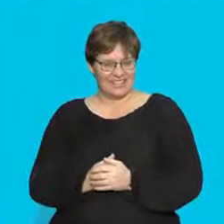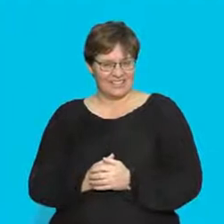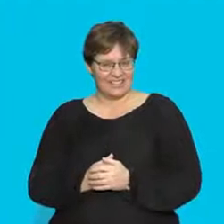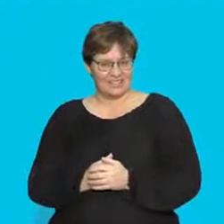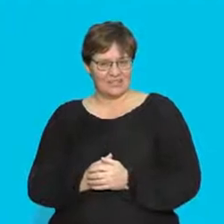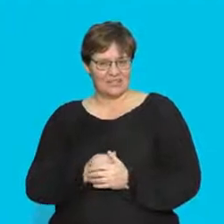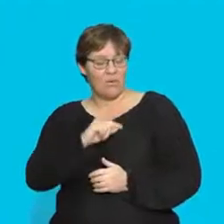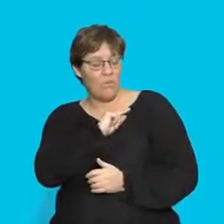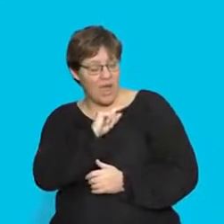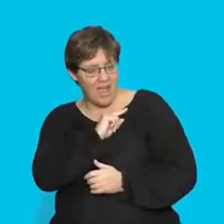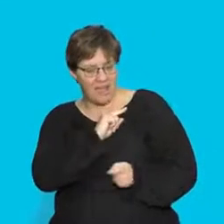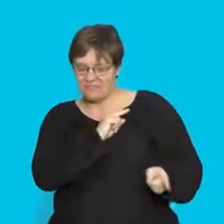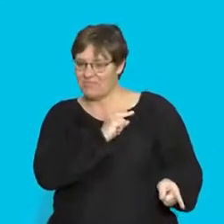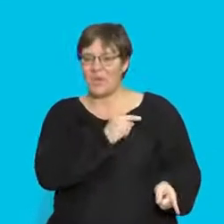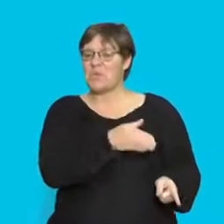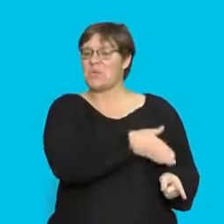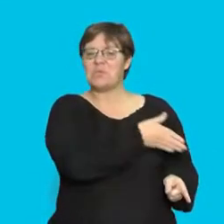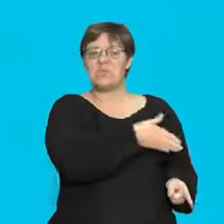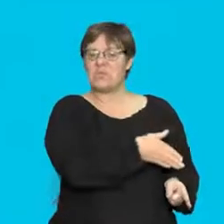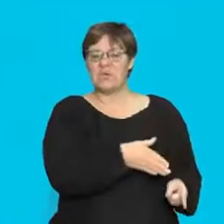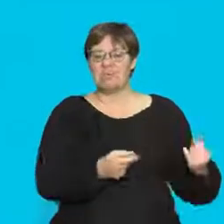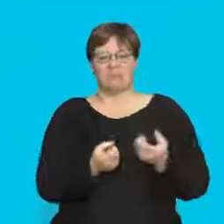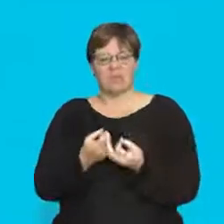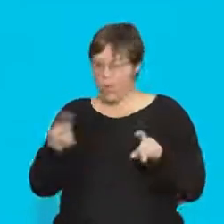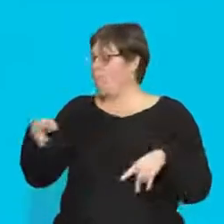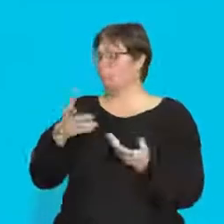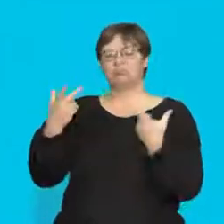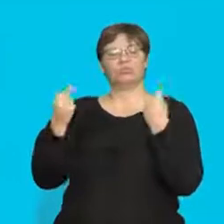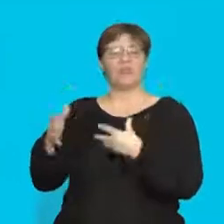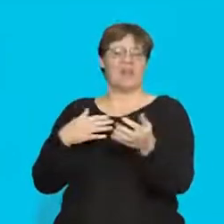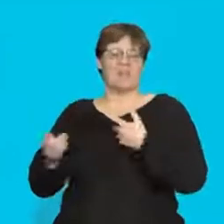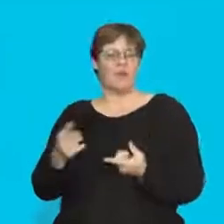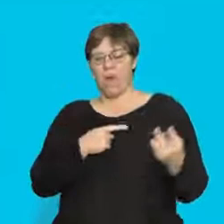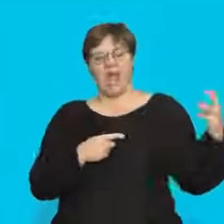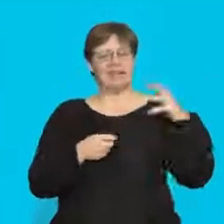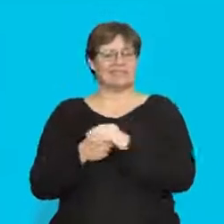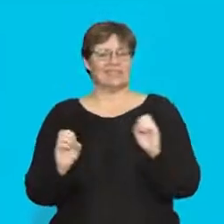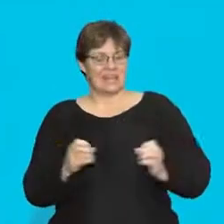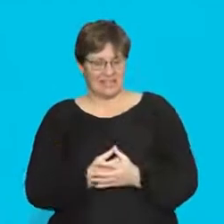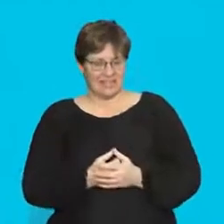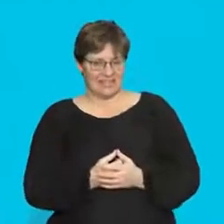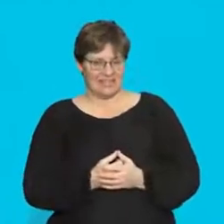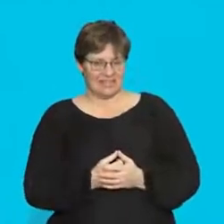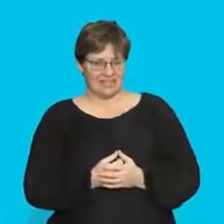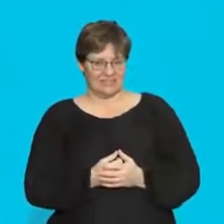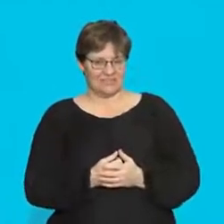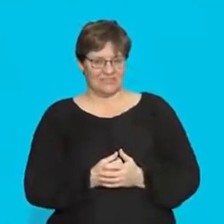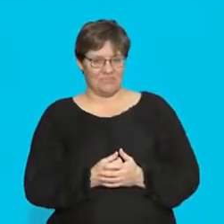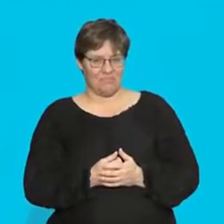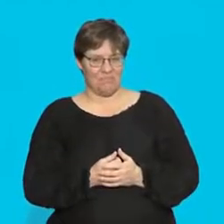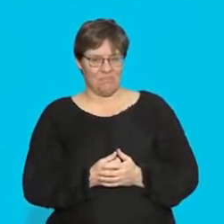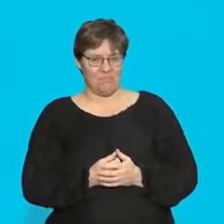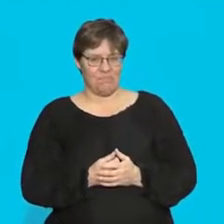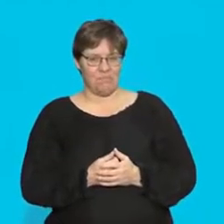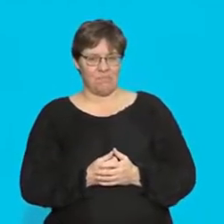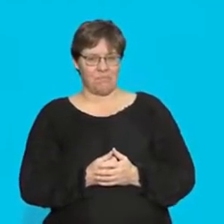because no predators, free for all. We are so happy that the lynx population is dying